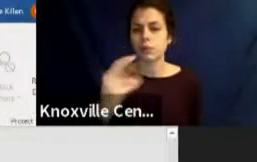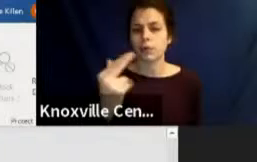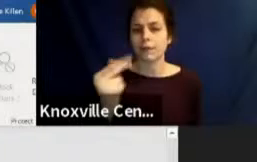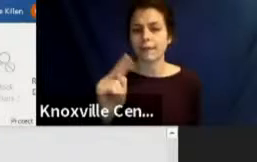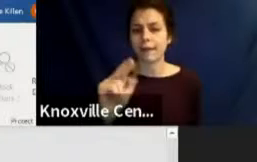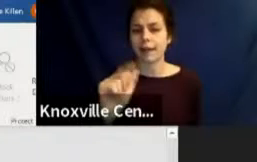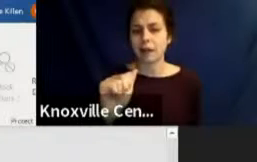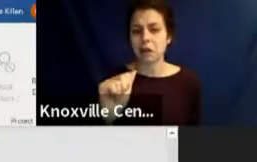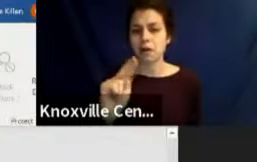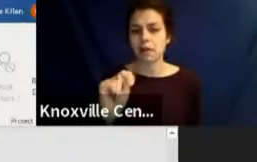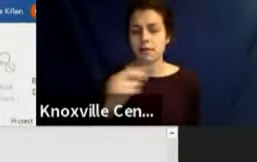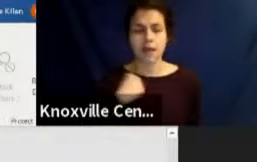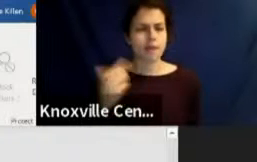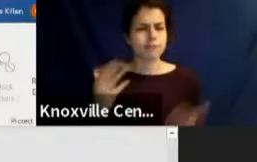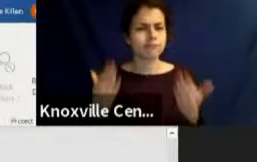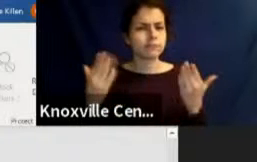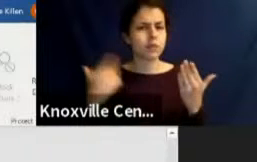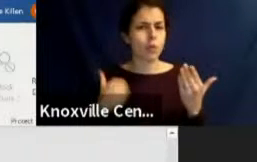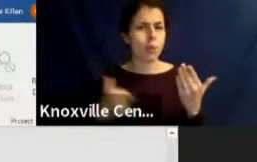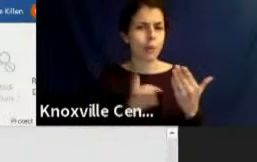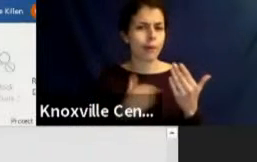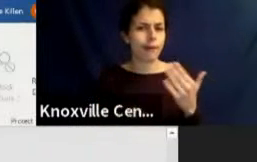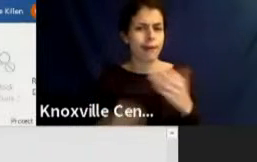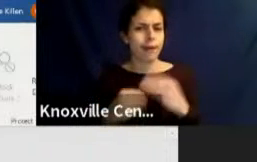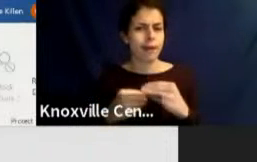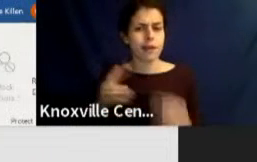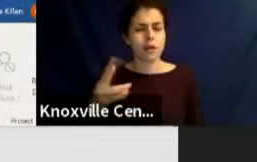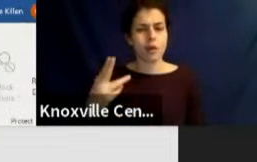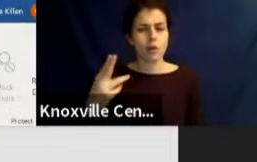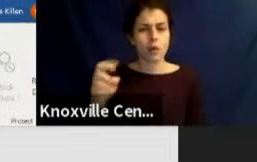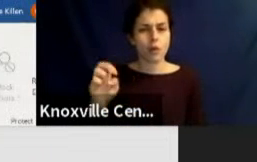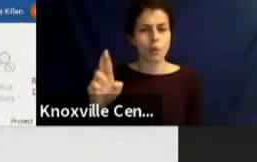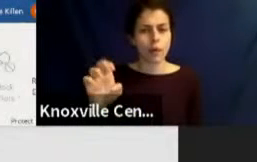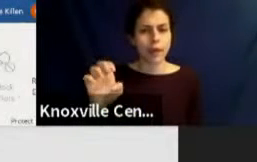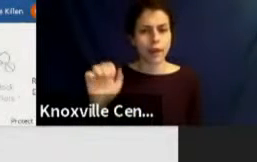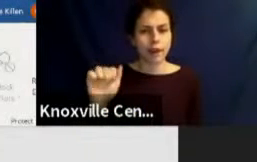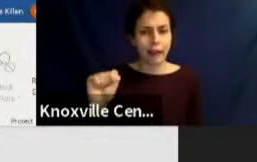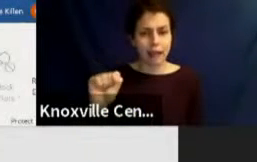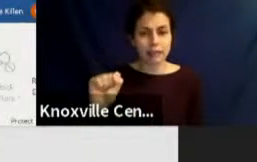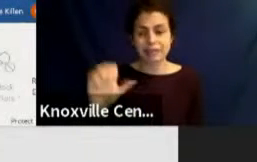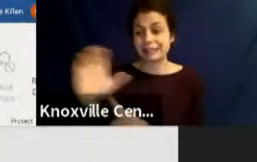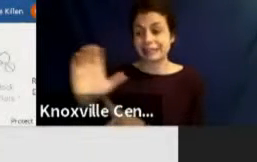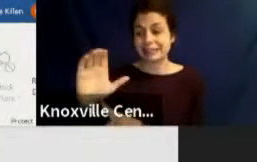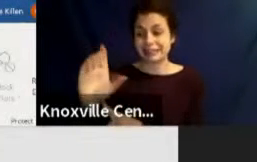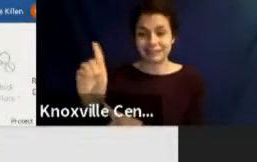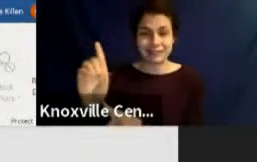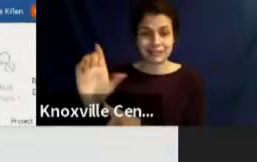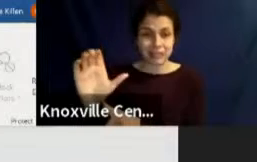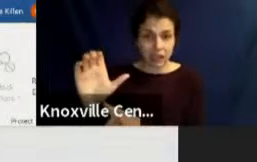a specific whereas about CDC and World Health Organization